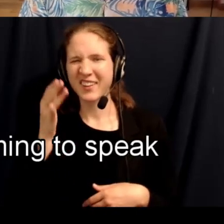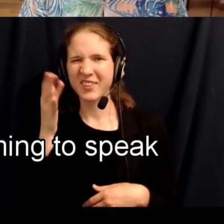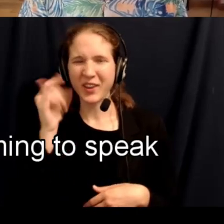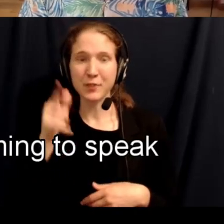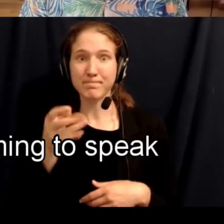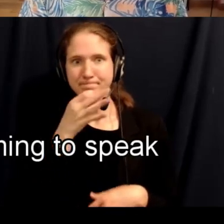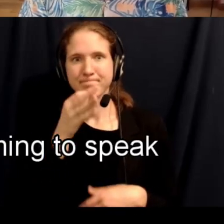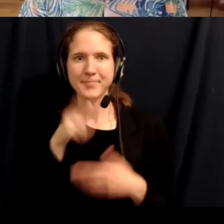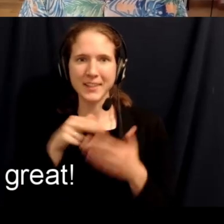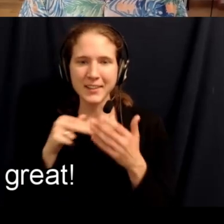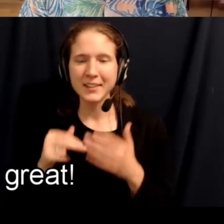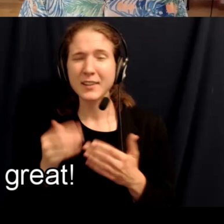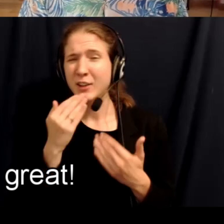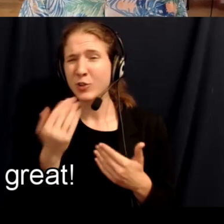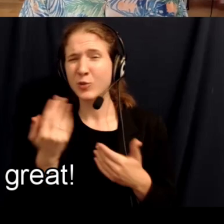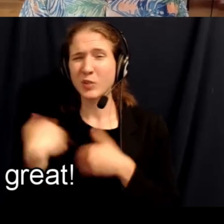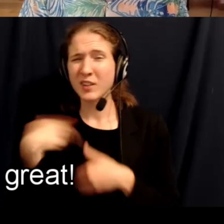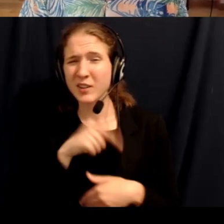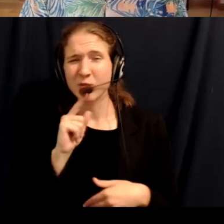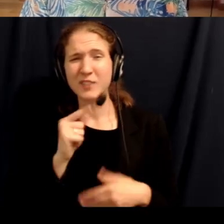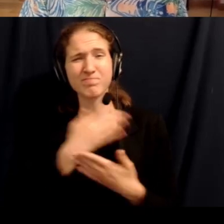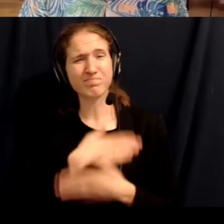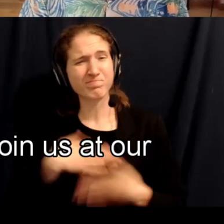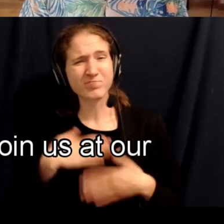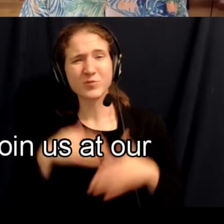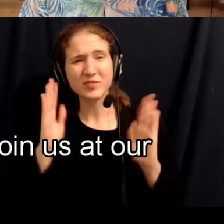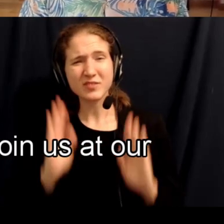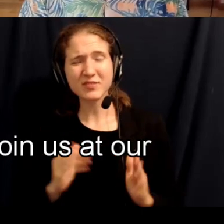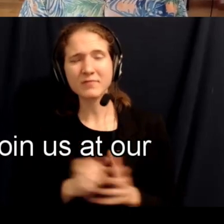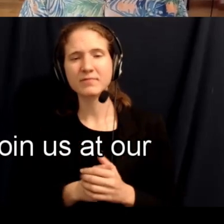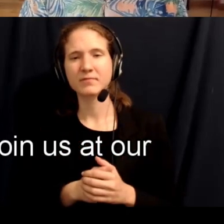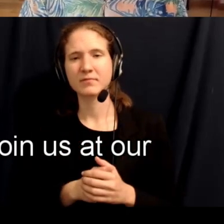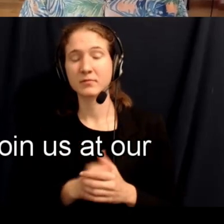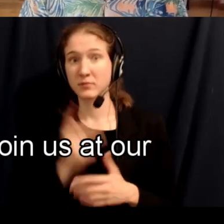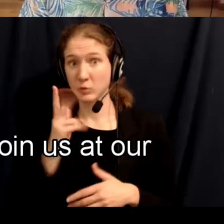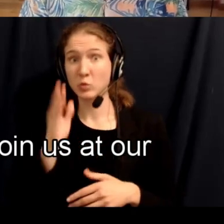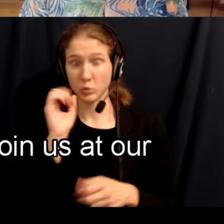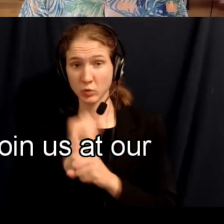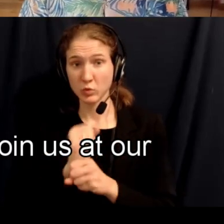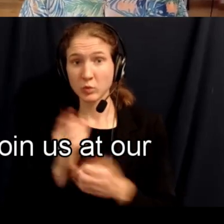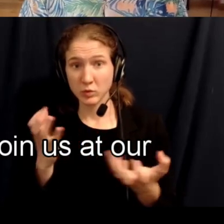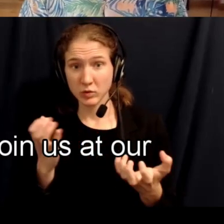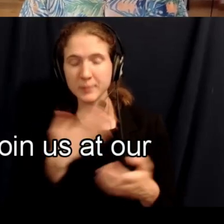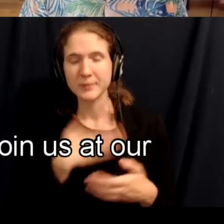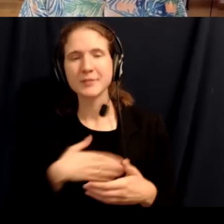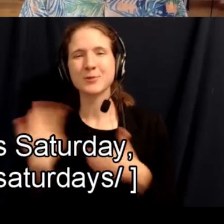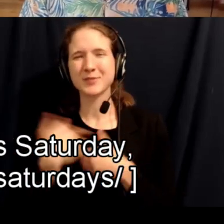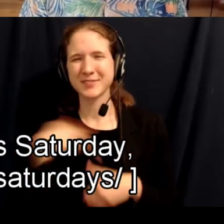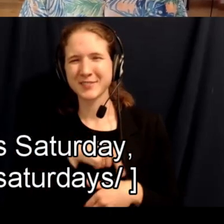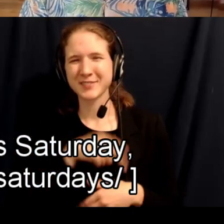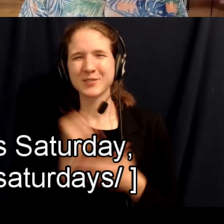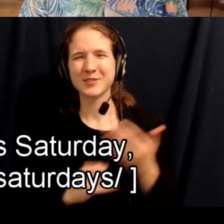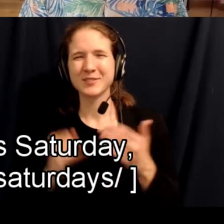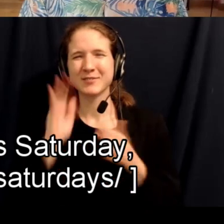right. much for coming to speak with us today. This has been really great. To see her works, please join us at our art gallery during